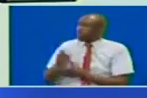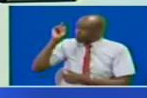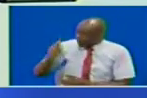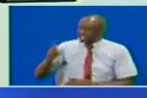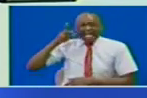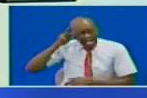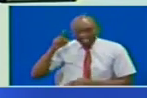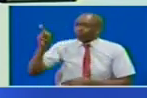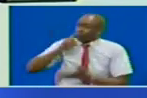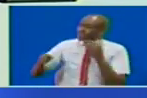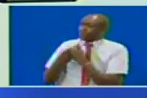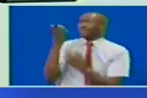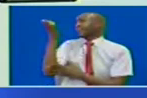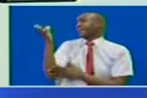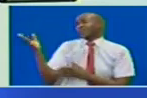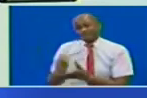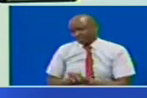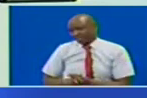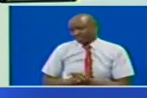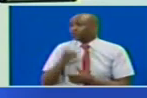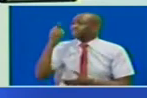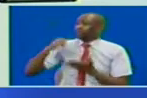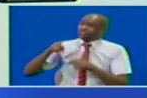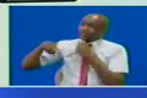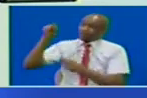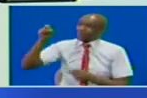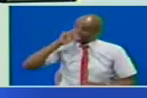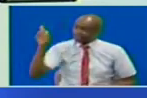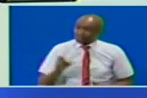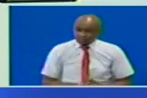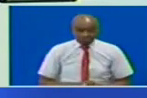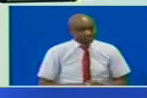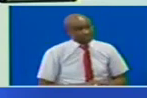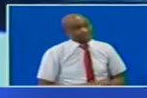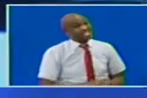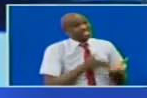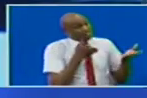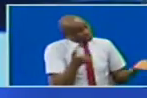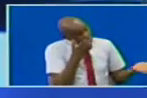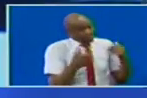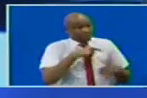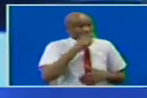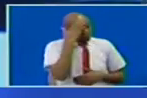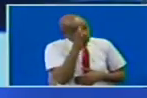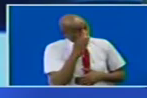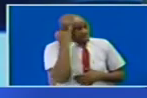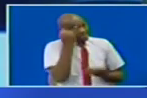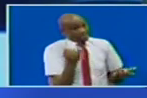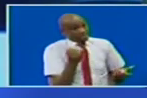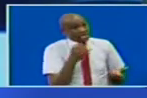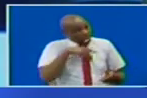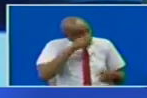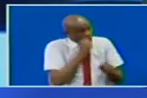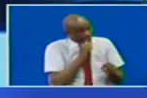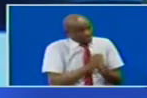have had, you know, some knowledge of this. What do you say about that? Well, unless you don't have any idea of how government